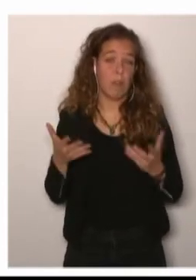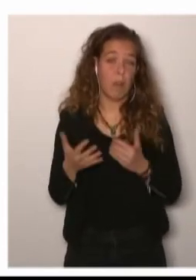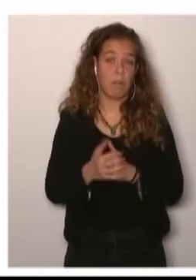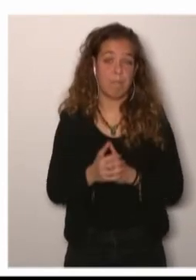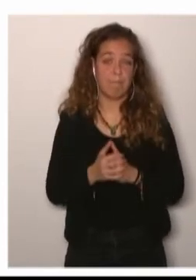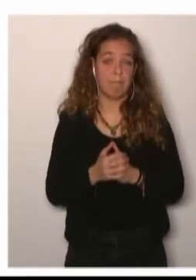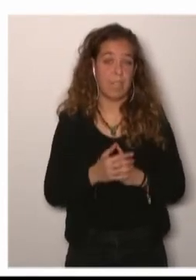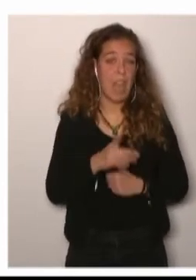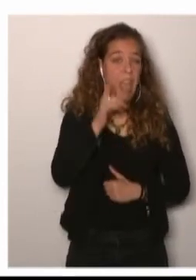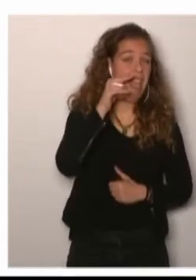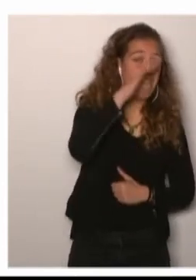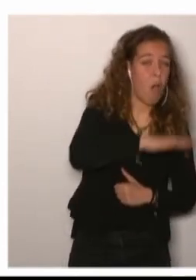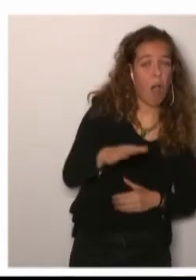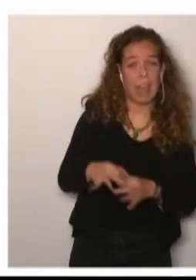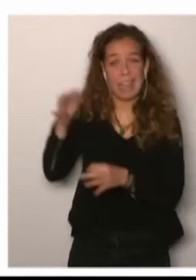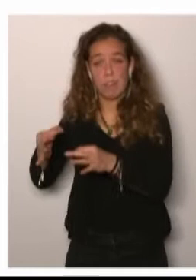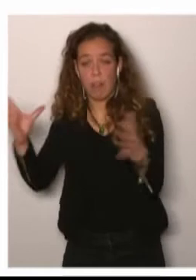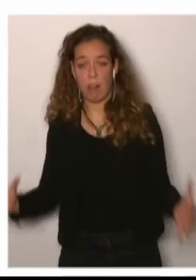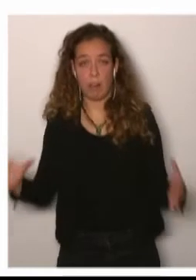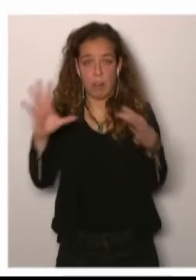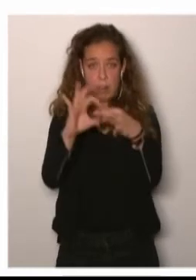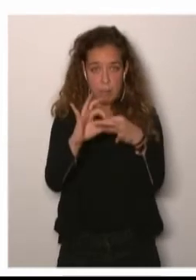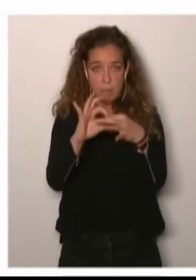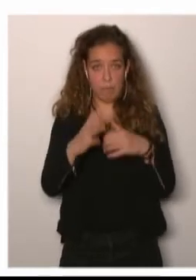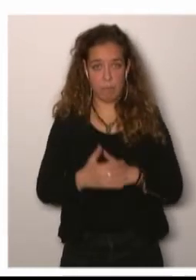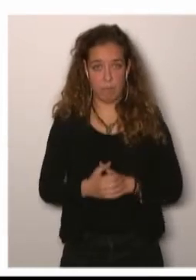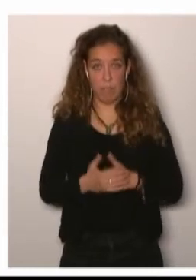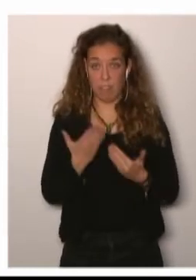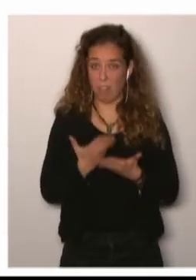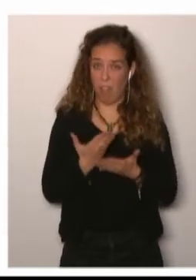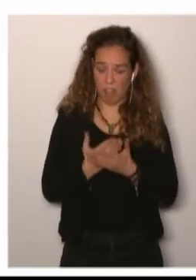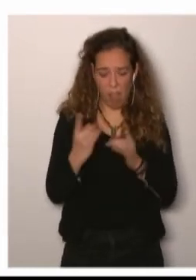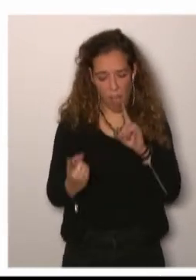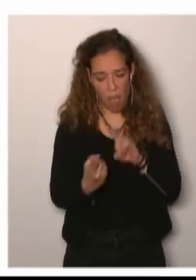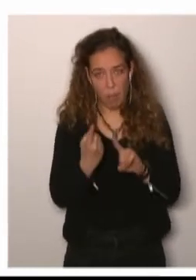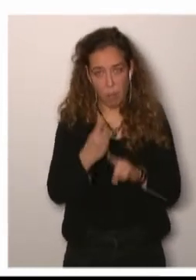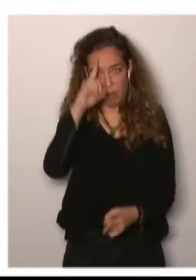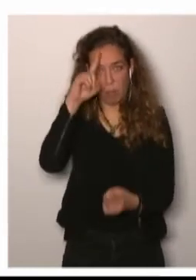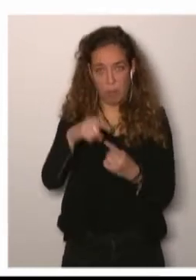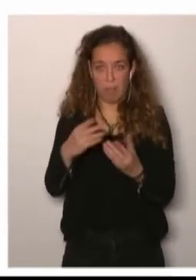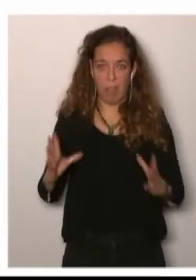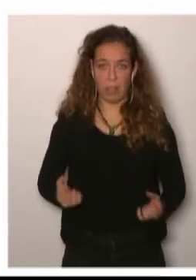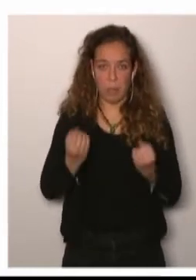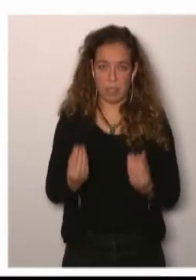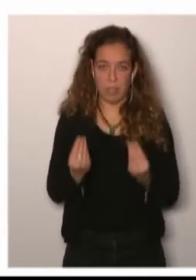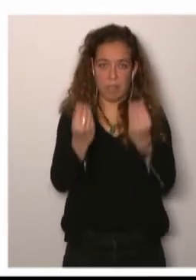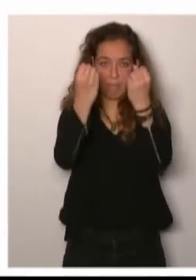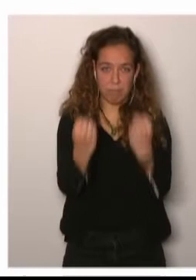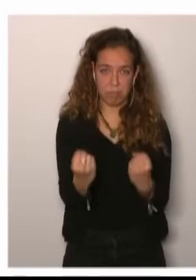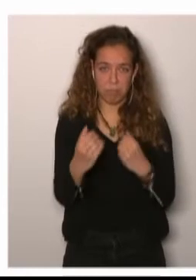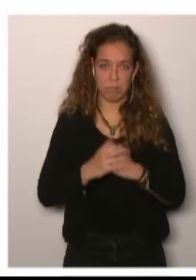decision-making, is, I think, a key area for capacity building in pediatric oncology. Some would call this generating and using real-world